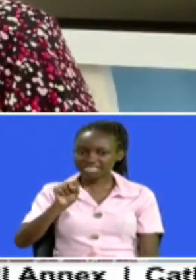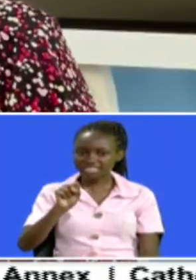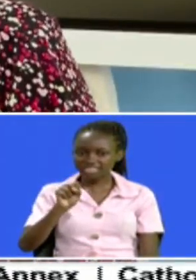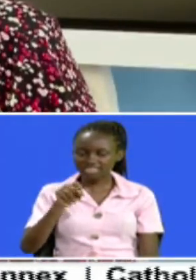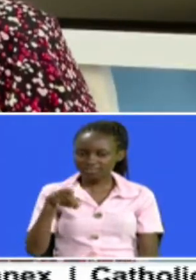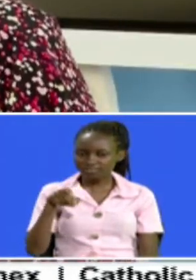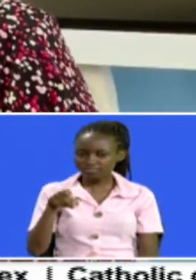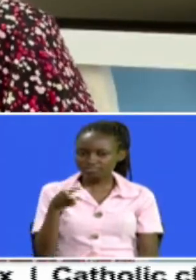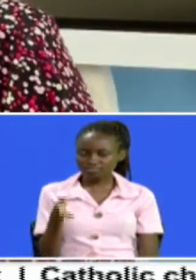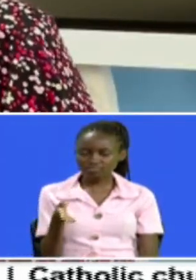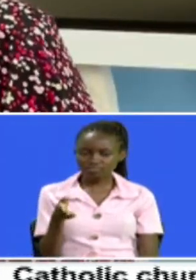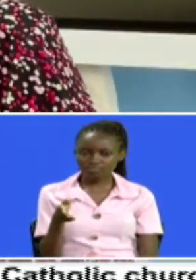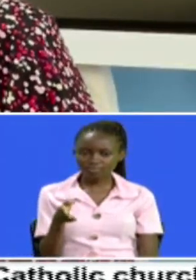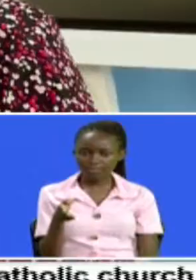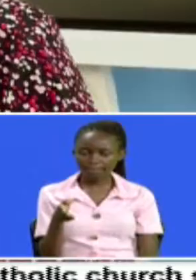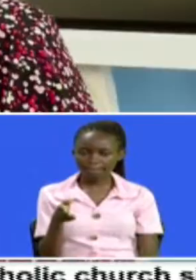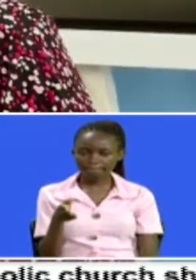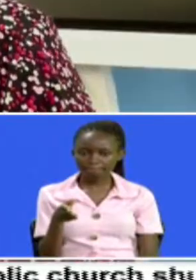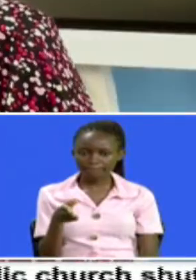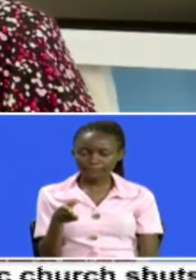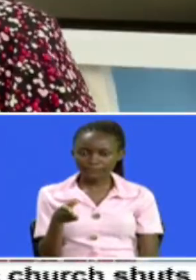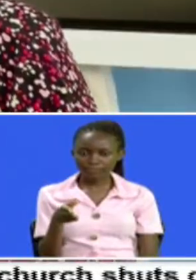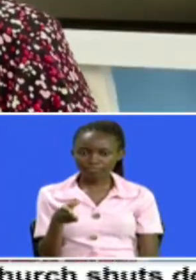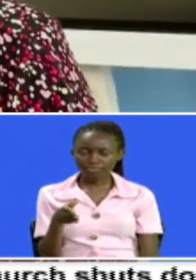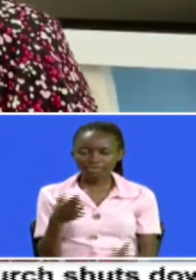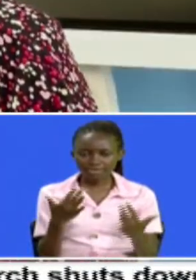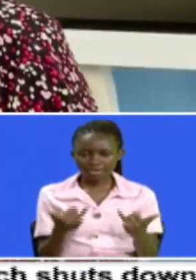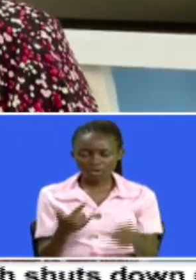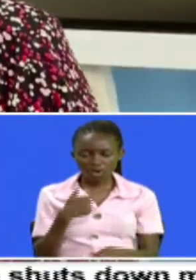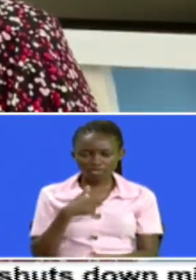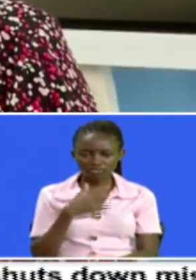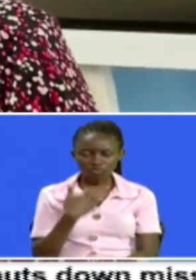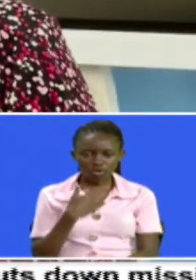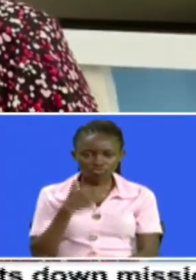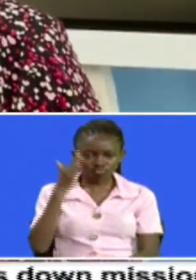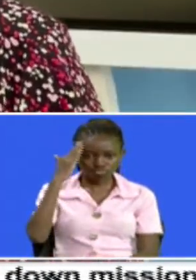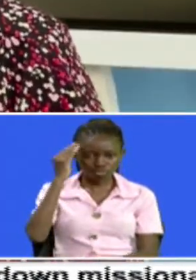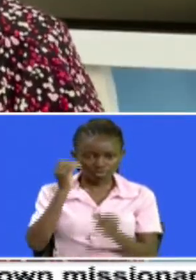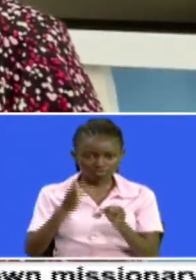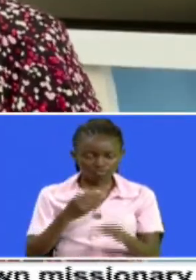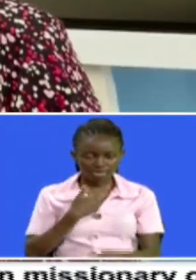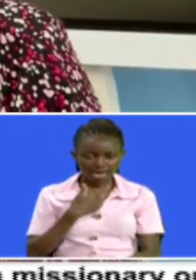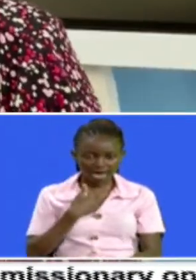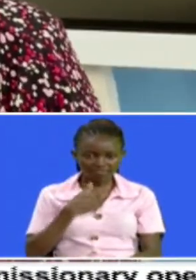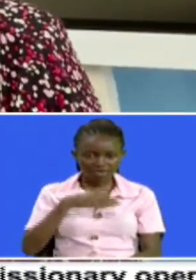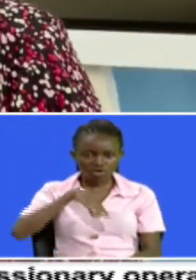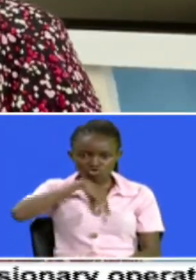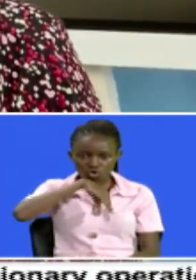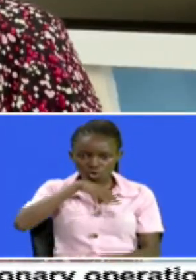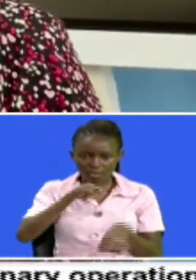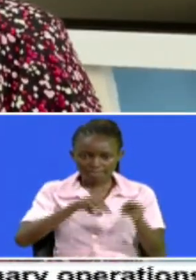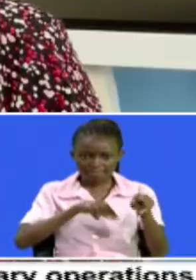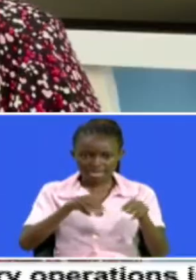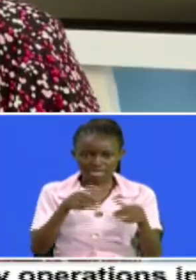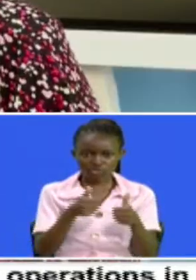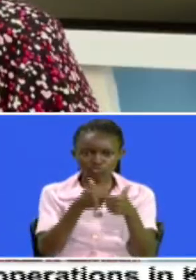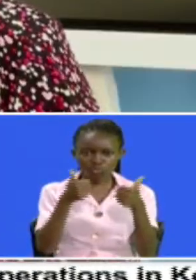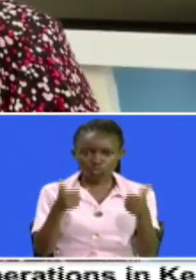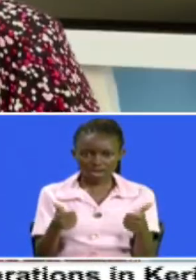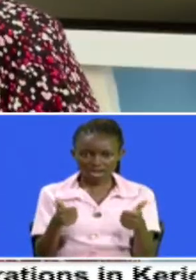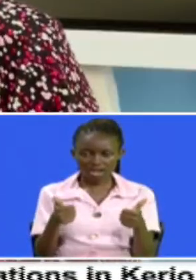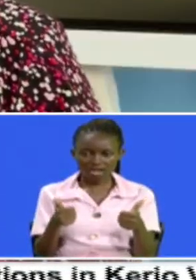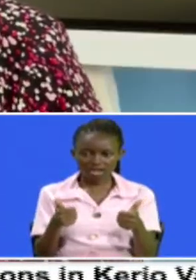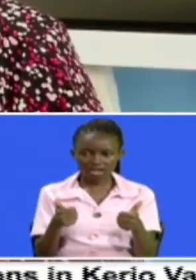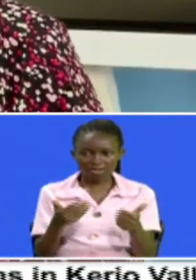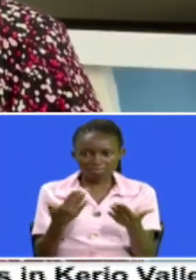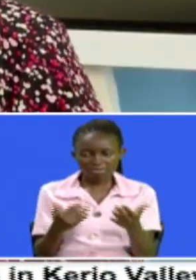a question of do we have proper dog management I'd say in the